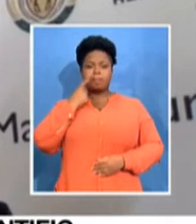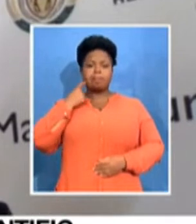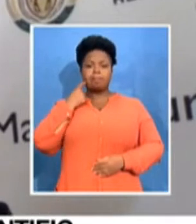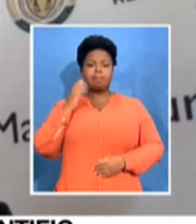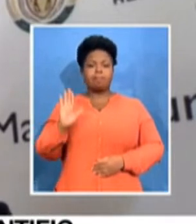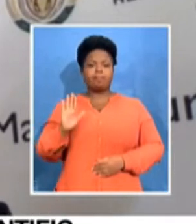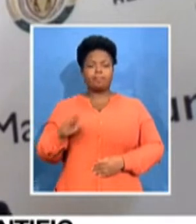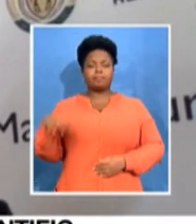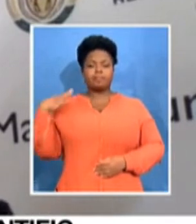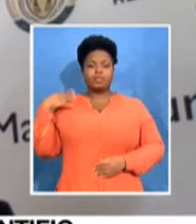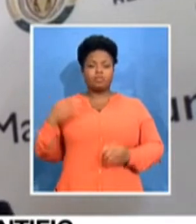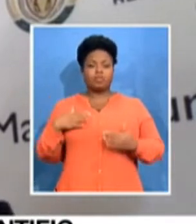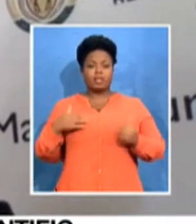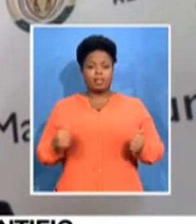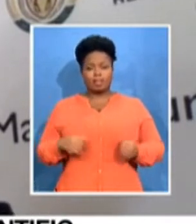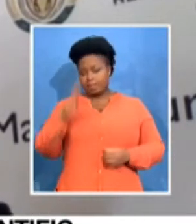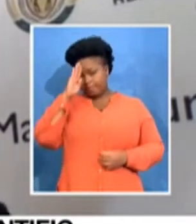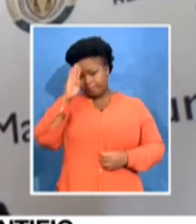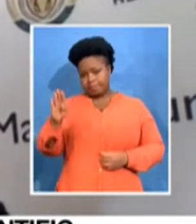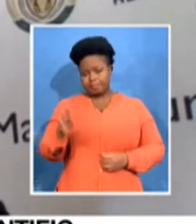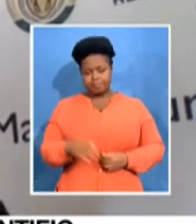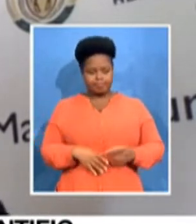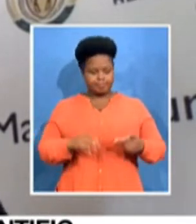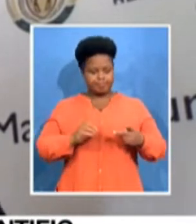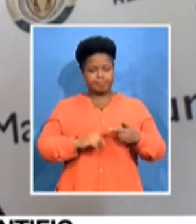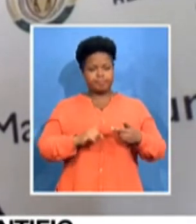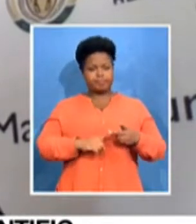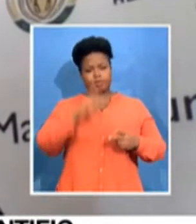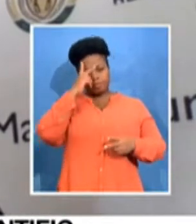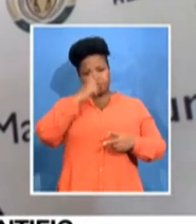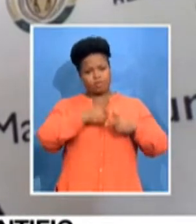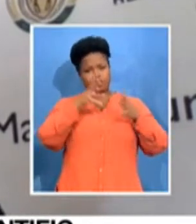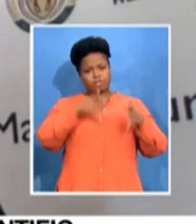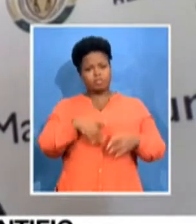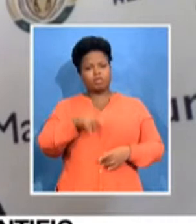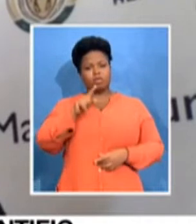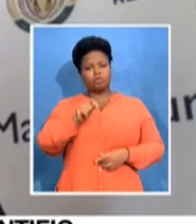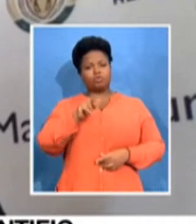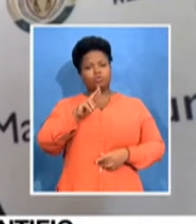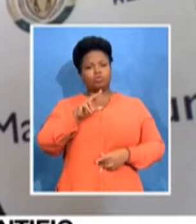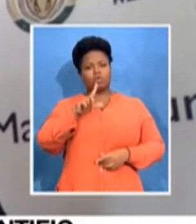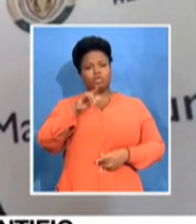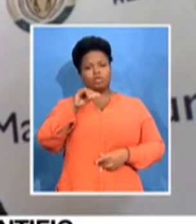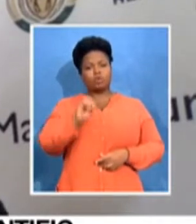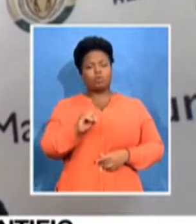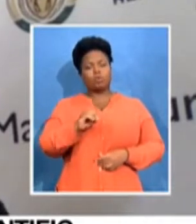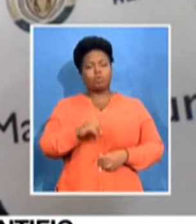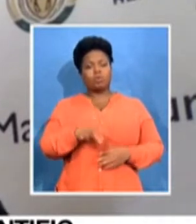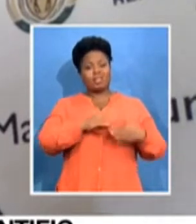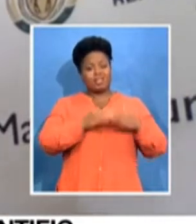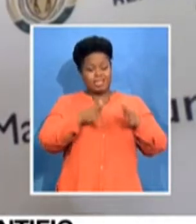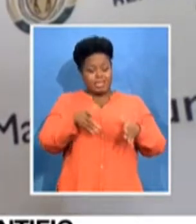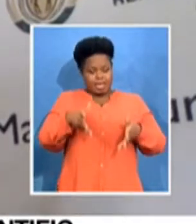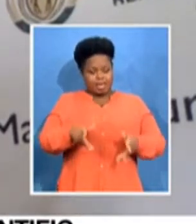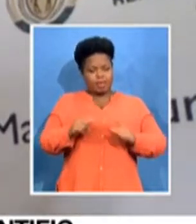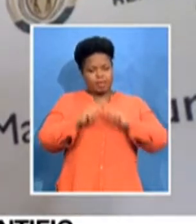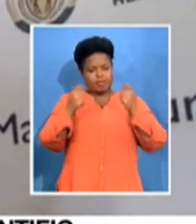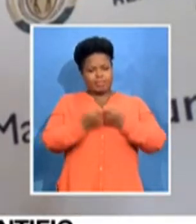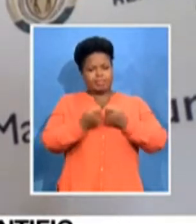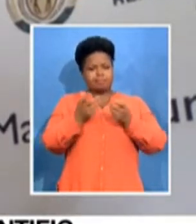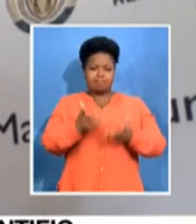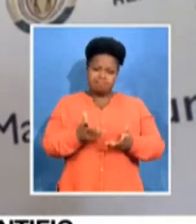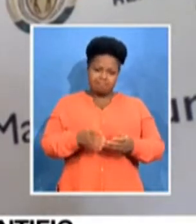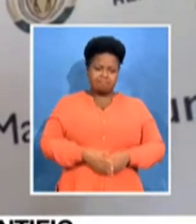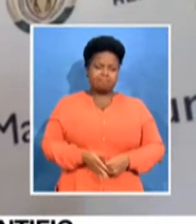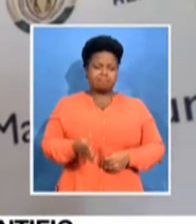greet Professor Tulio de Oliveira, who is the leader of this team, together with the other scientists and